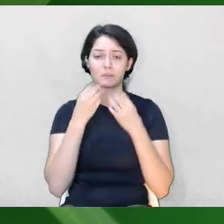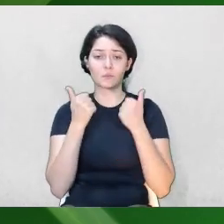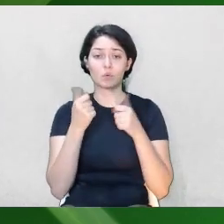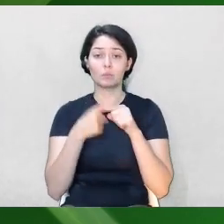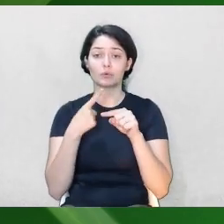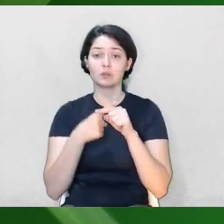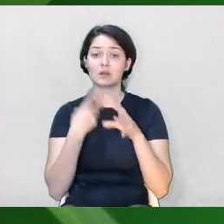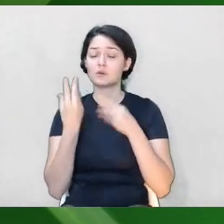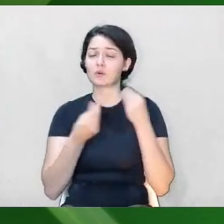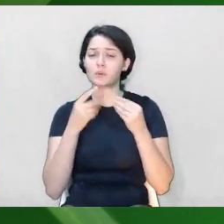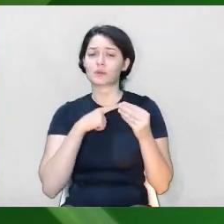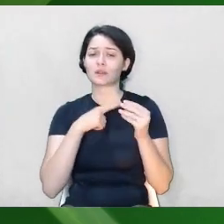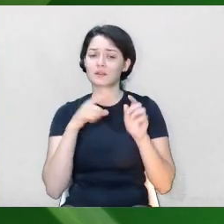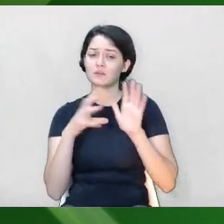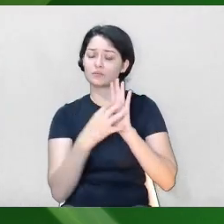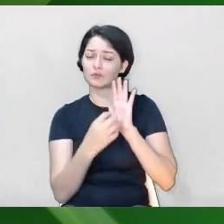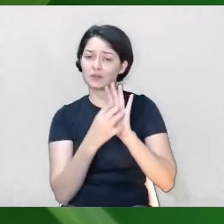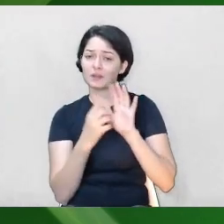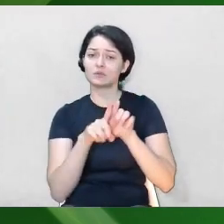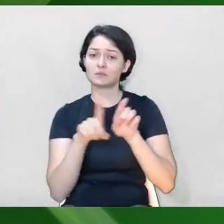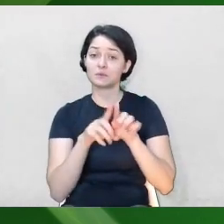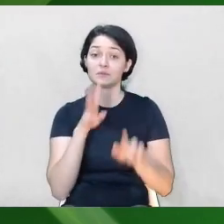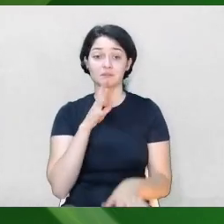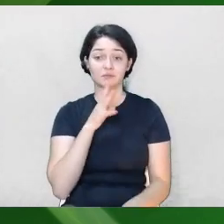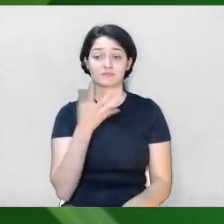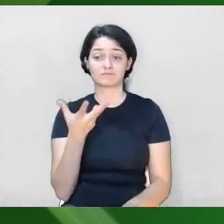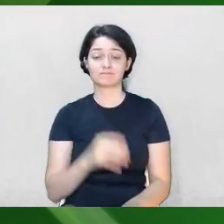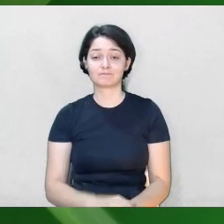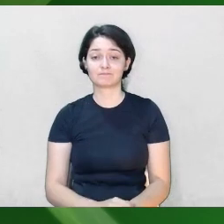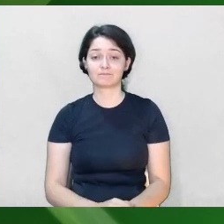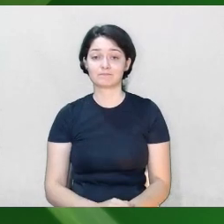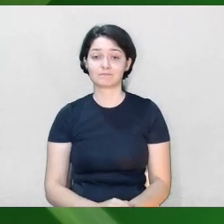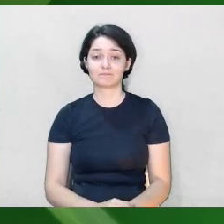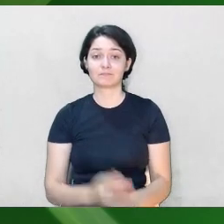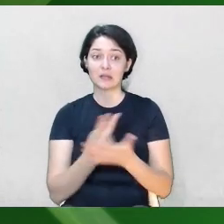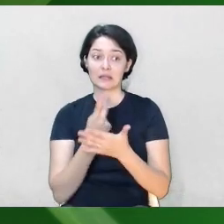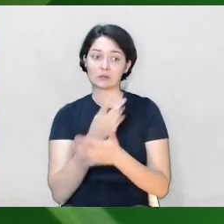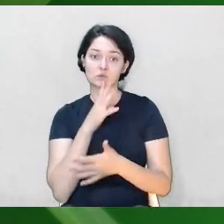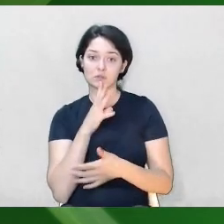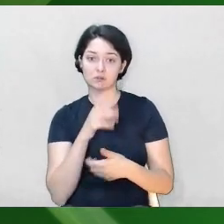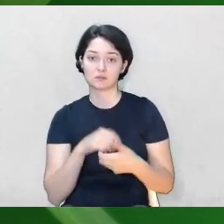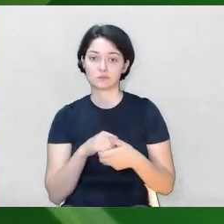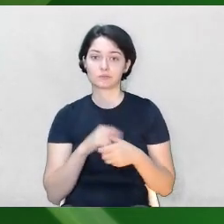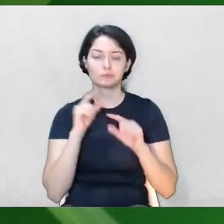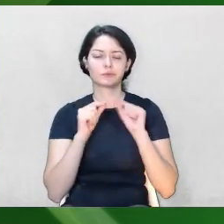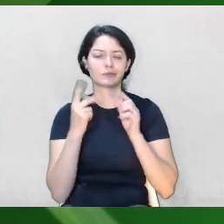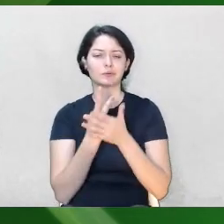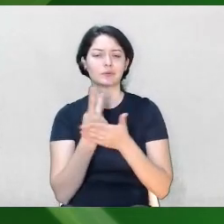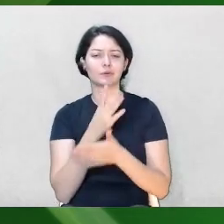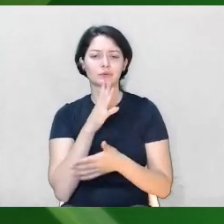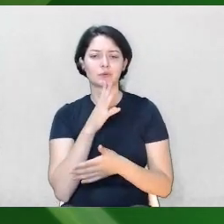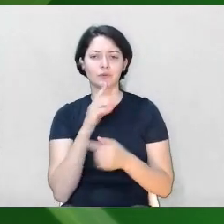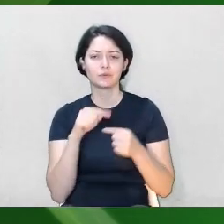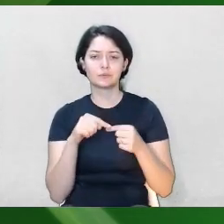That is interesting, because we have to also address this model, which is known errors.